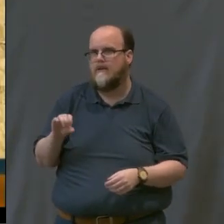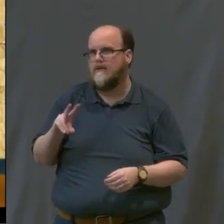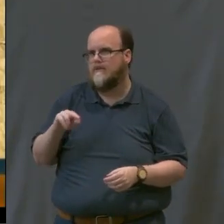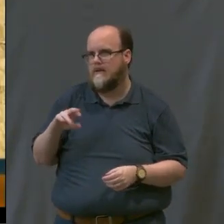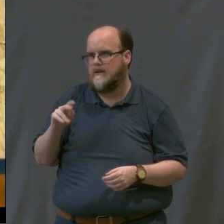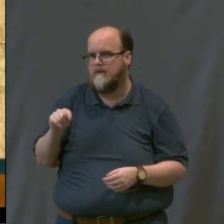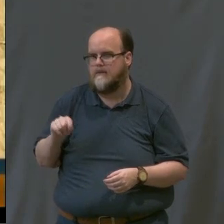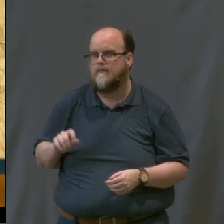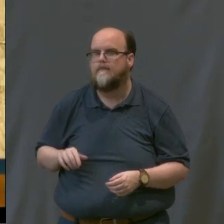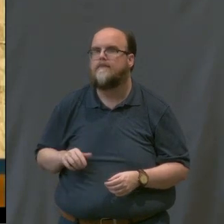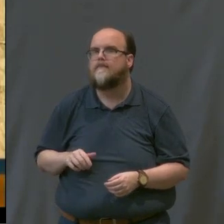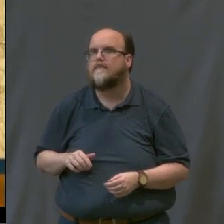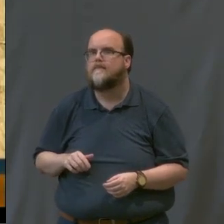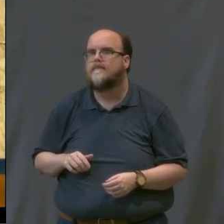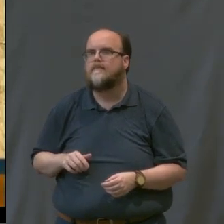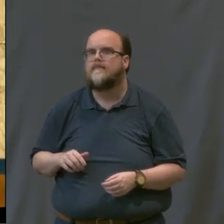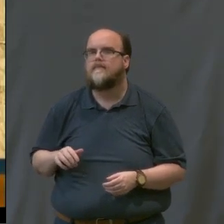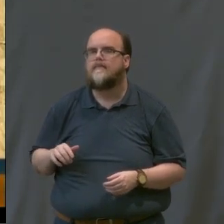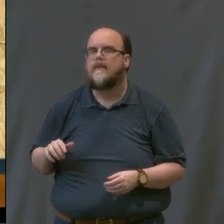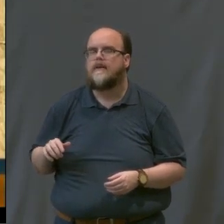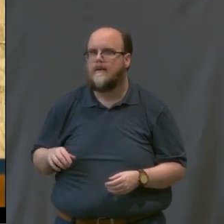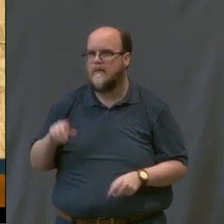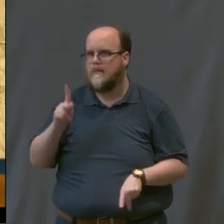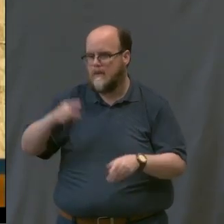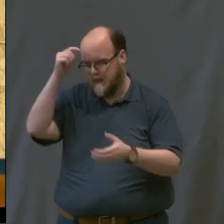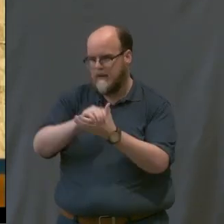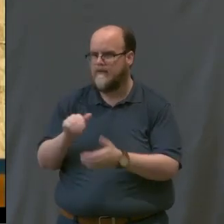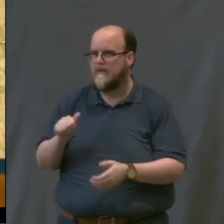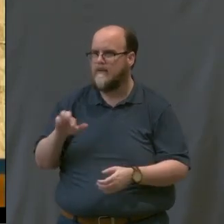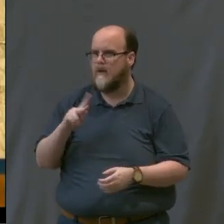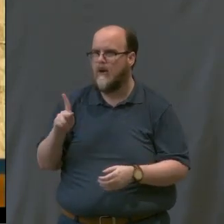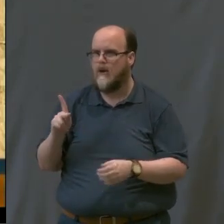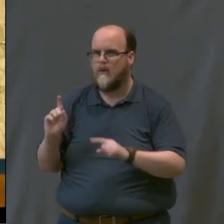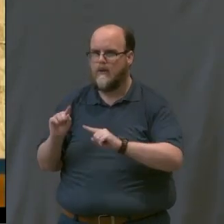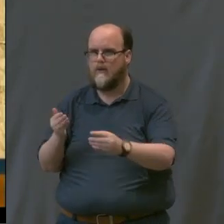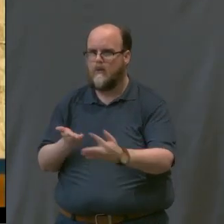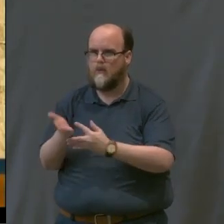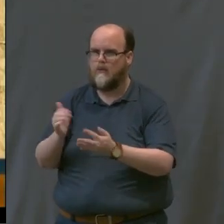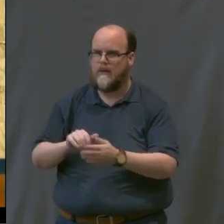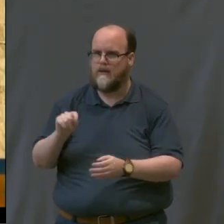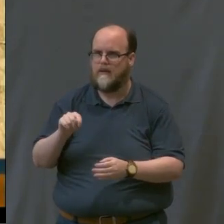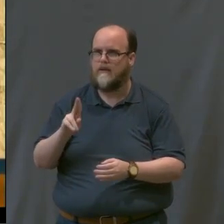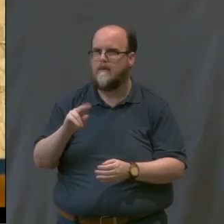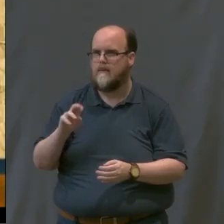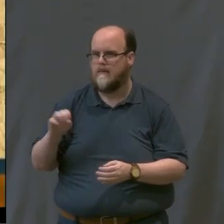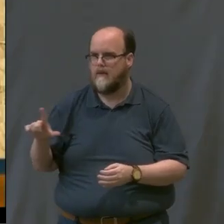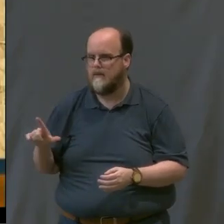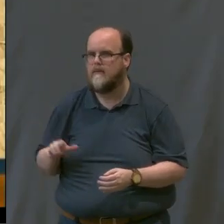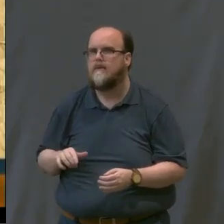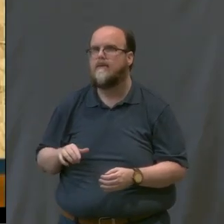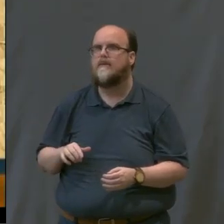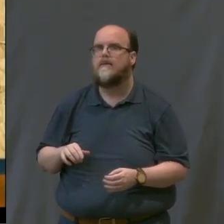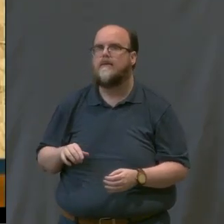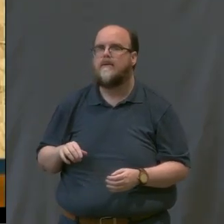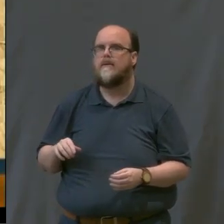existed. It is believed that the Ark has passed through this tunnel more than once. Through this arch